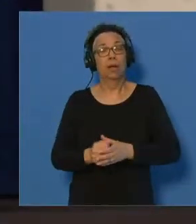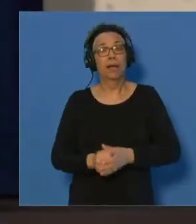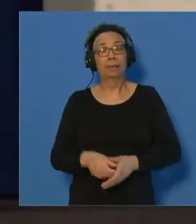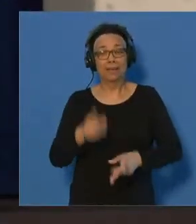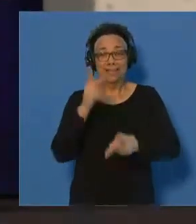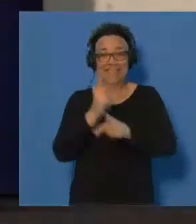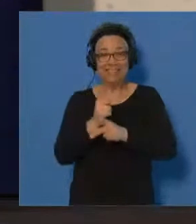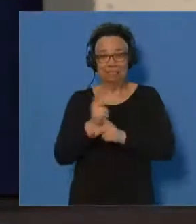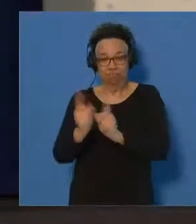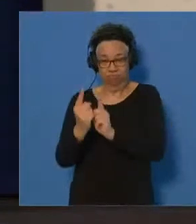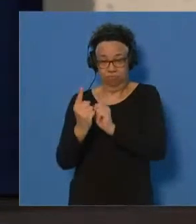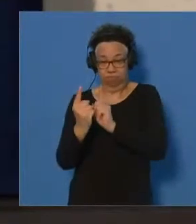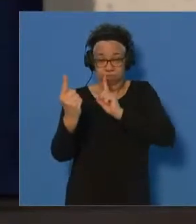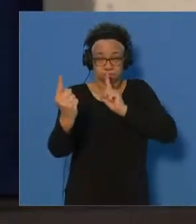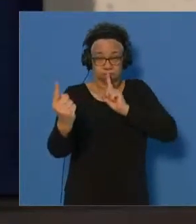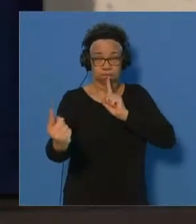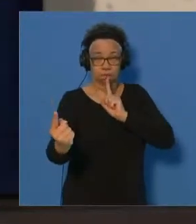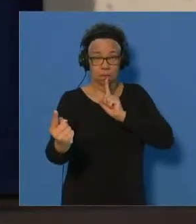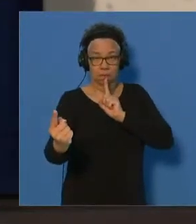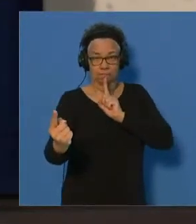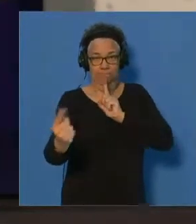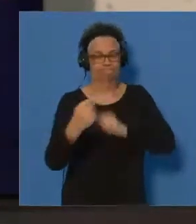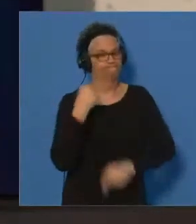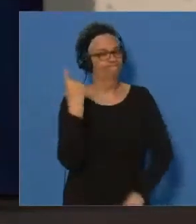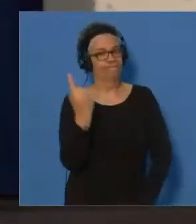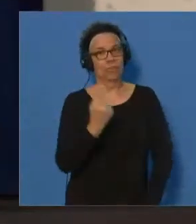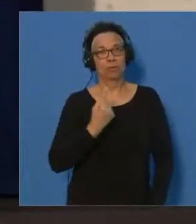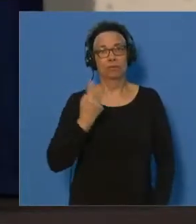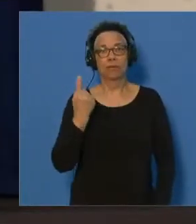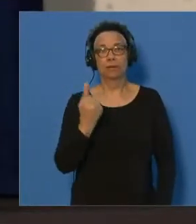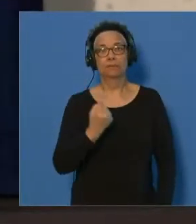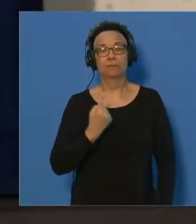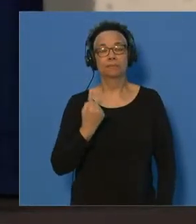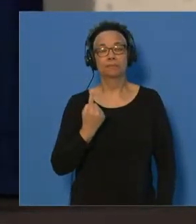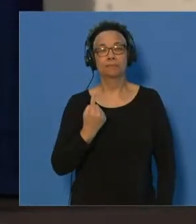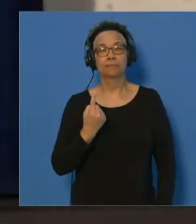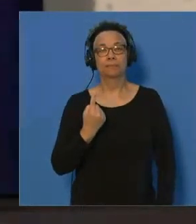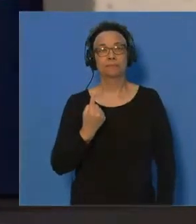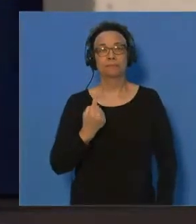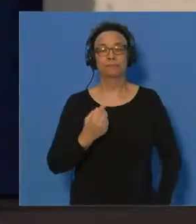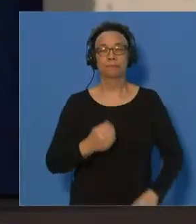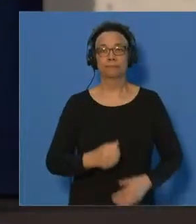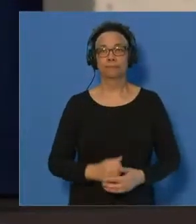the appropriate social distancing at all times.